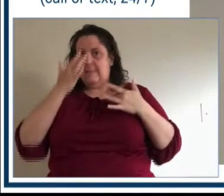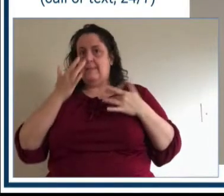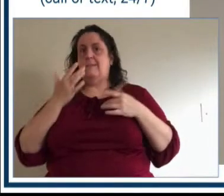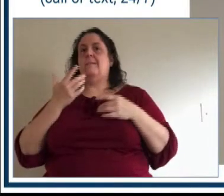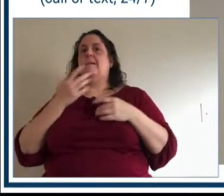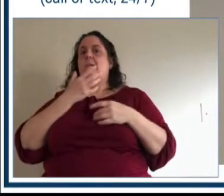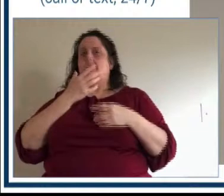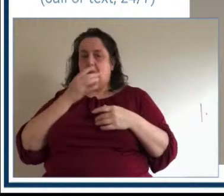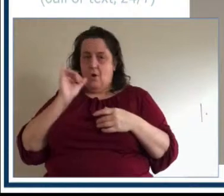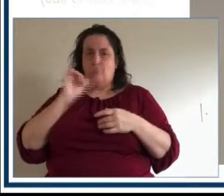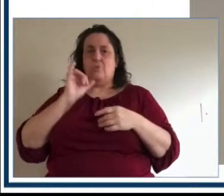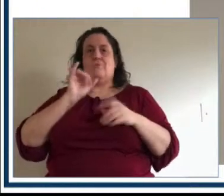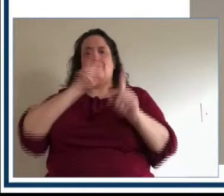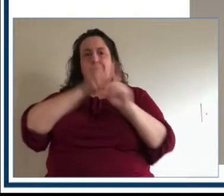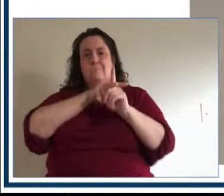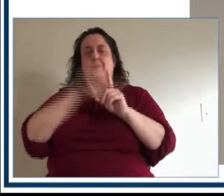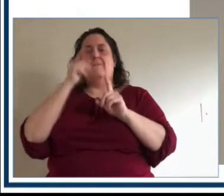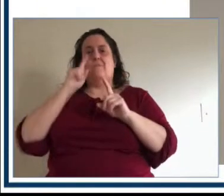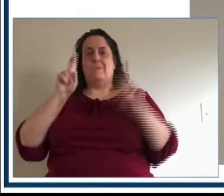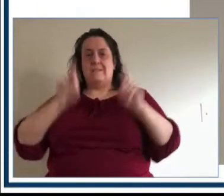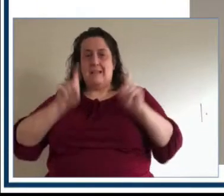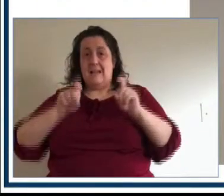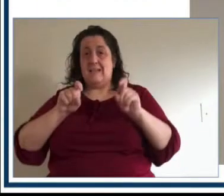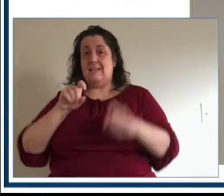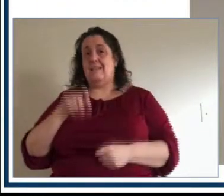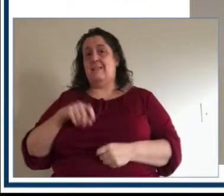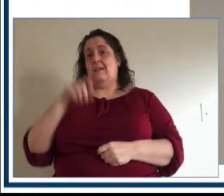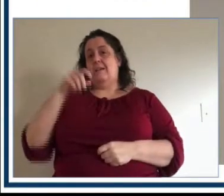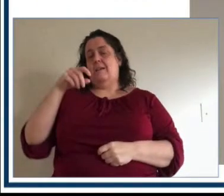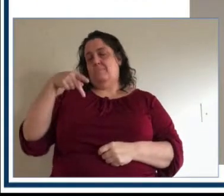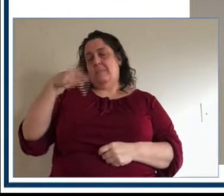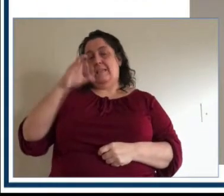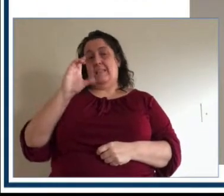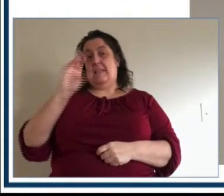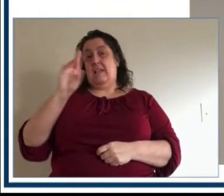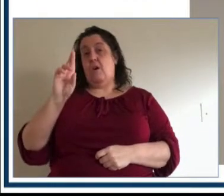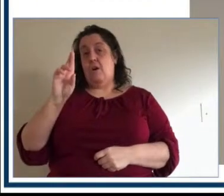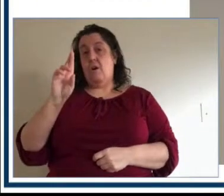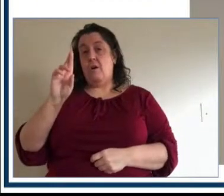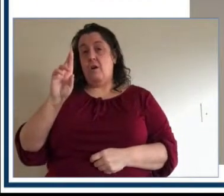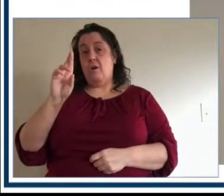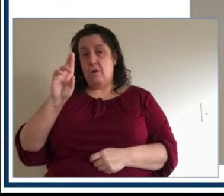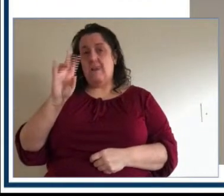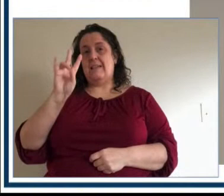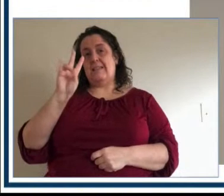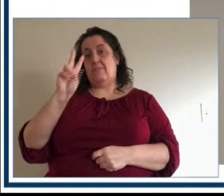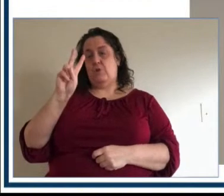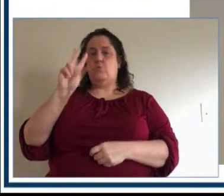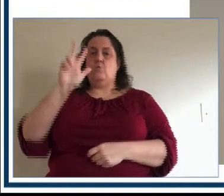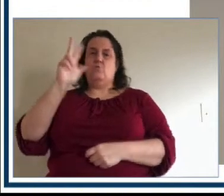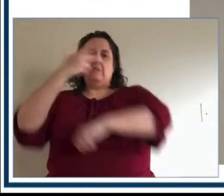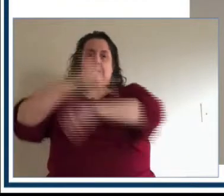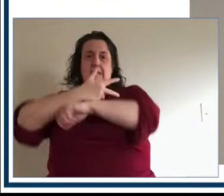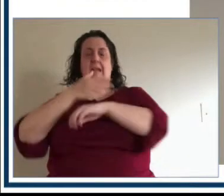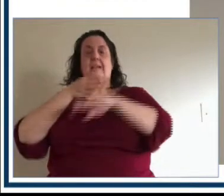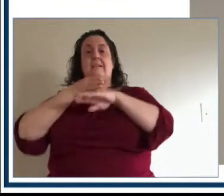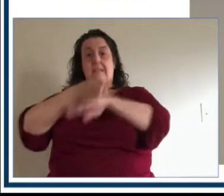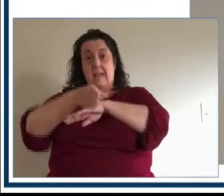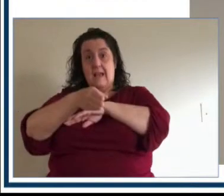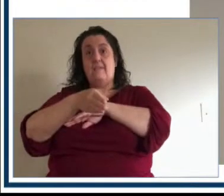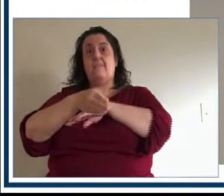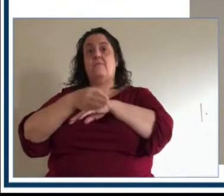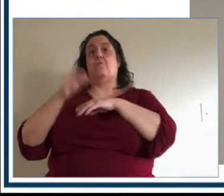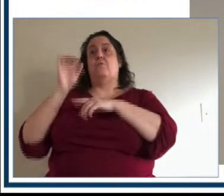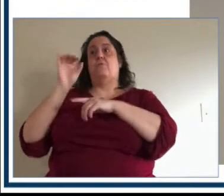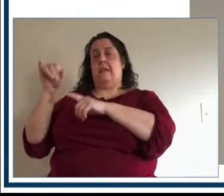PCR test for at least 72 hours after that your exposure has ended. And if it's negative, you can